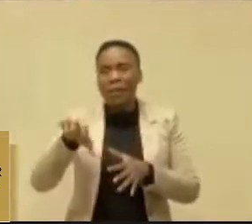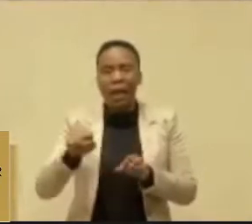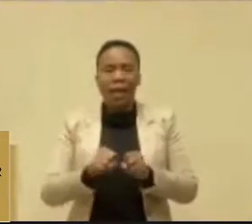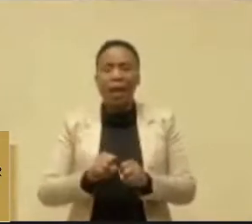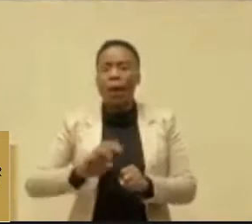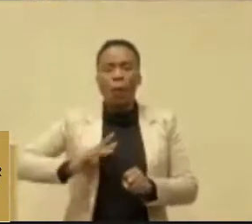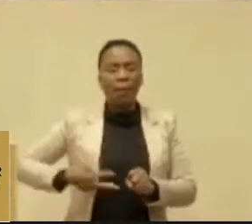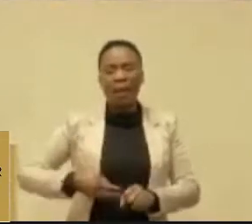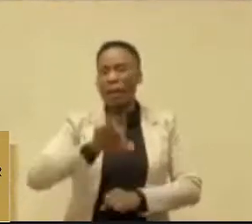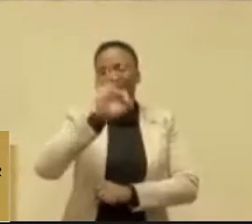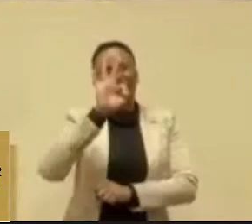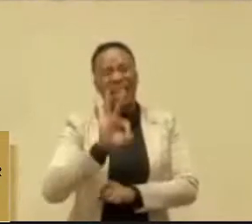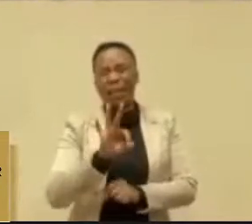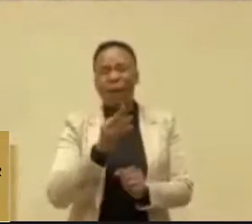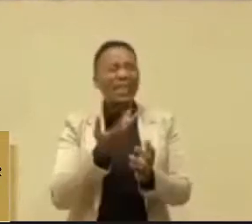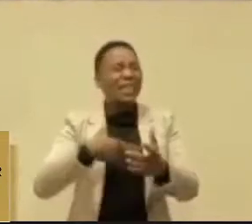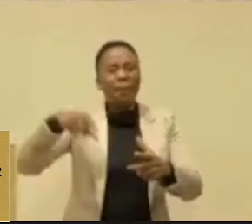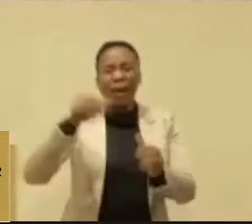um